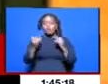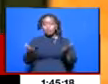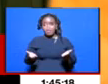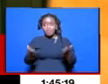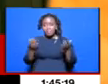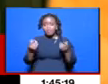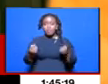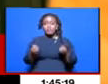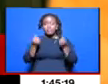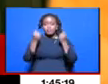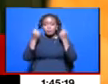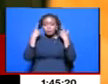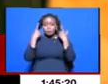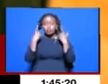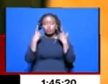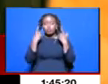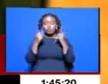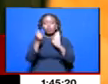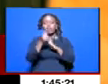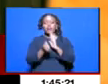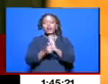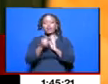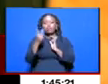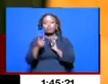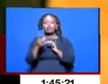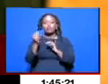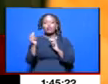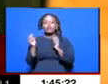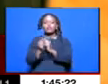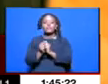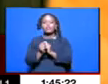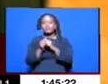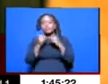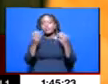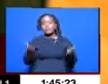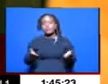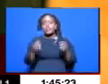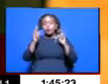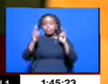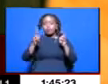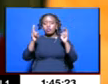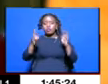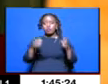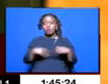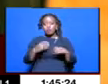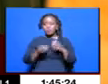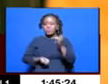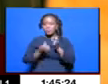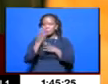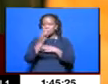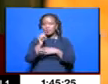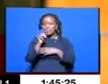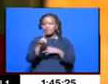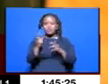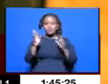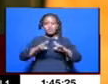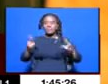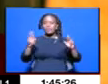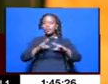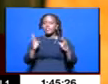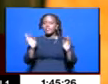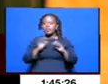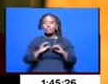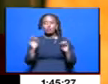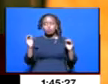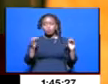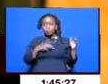Article 257.10 in the manner in which the issue has been formulated is not ripe for consideration, not just by